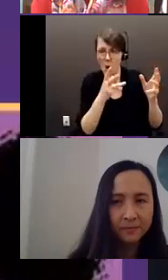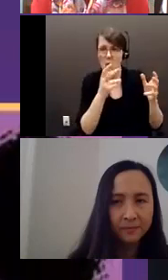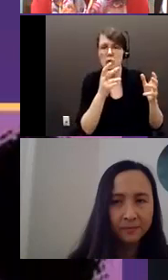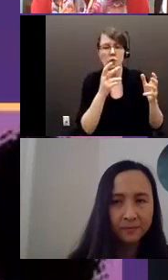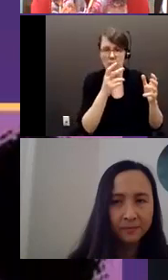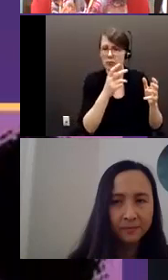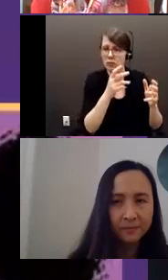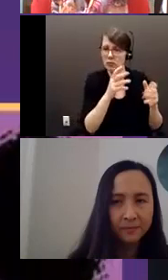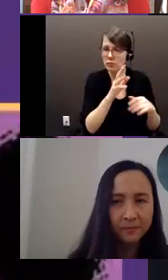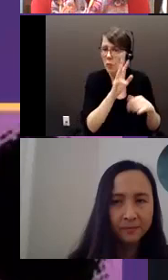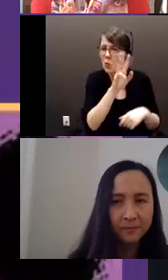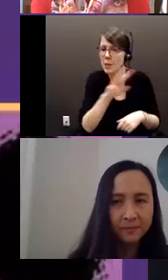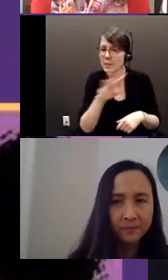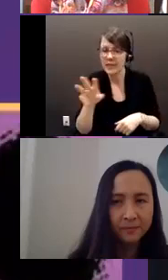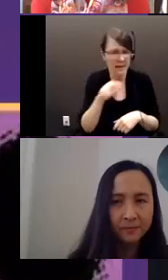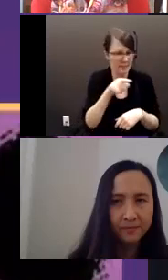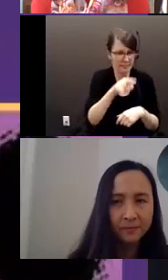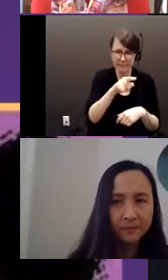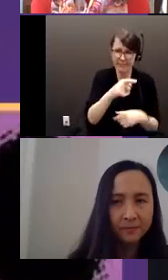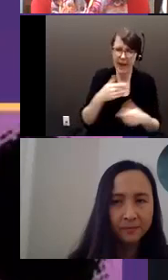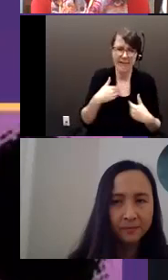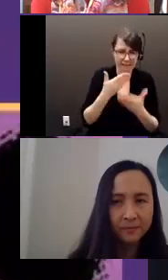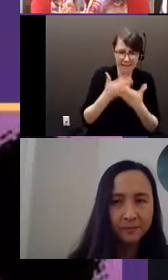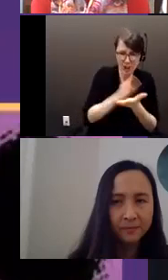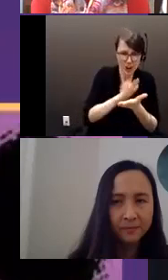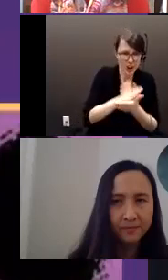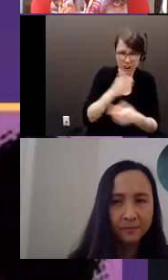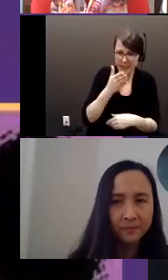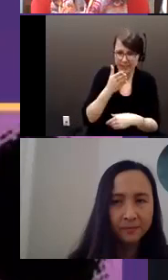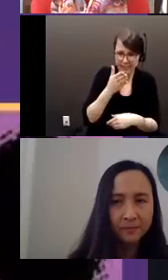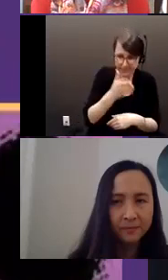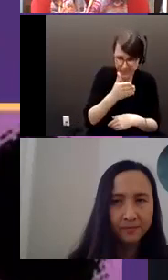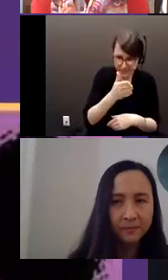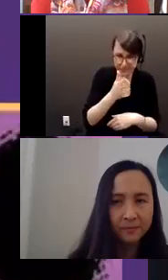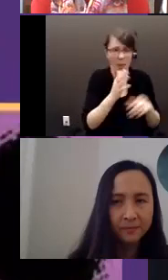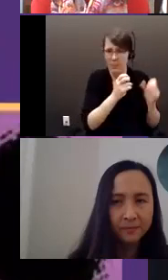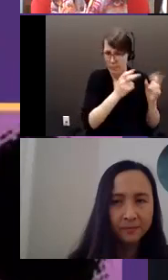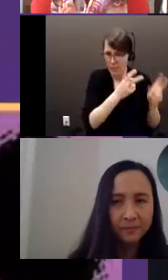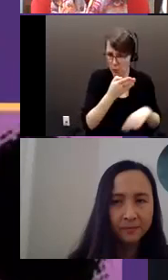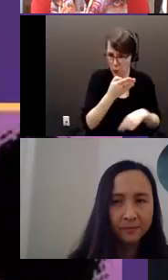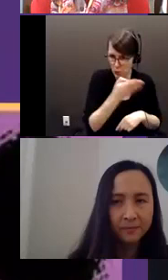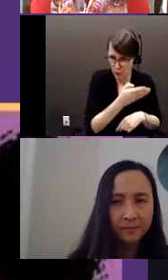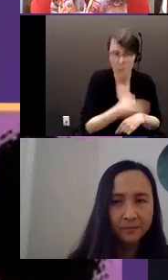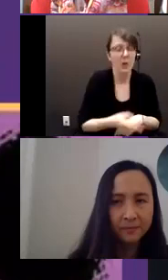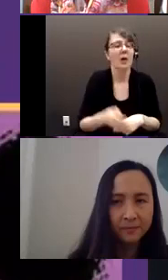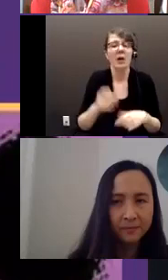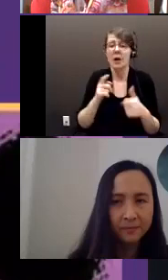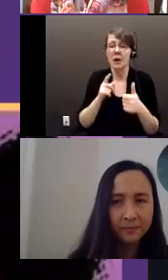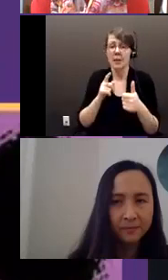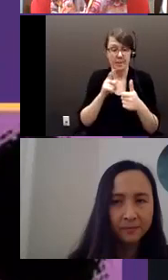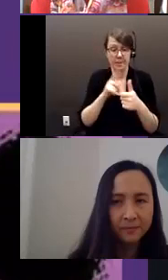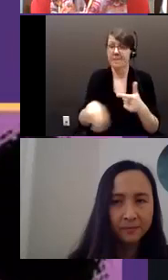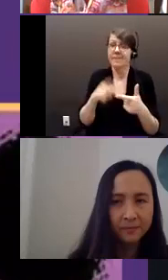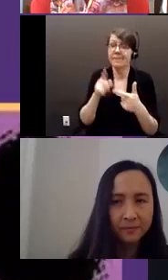violence among older adults. And we also have an intervention guide for service providers around